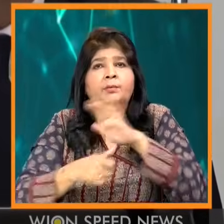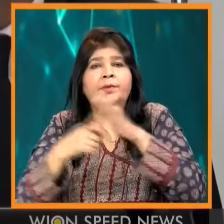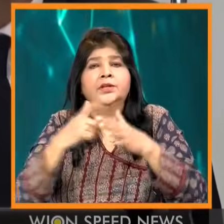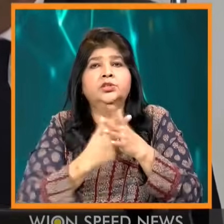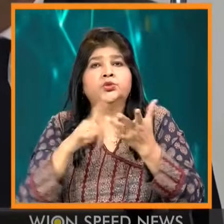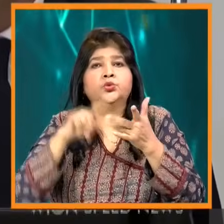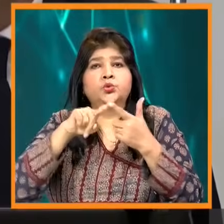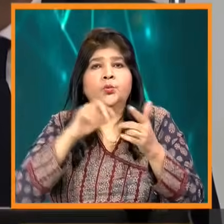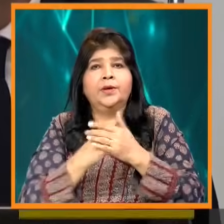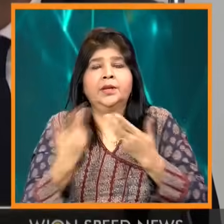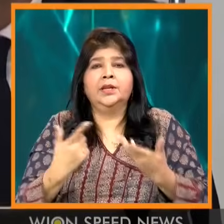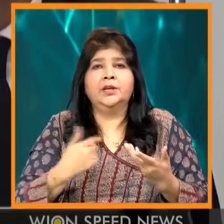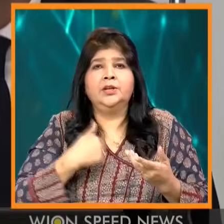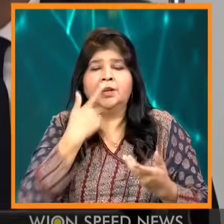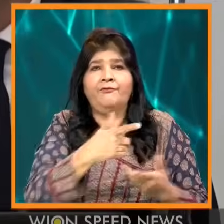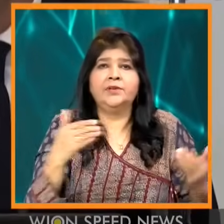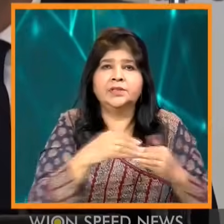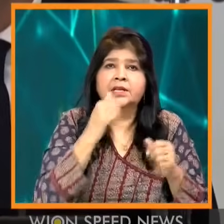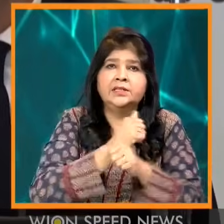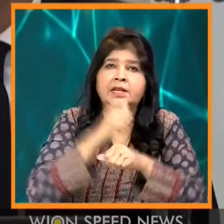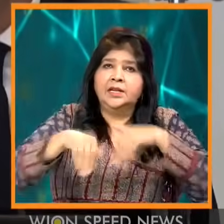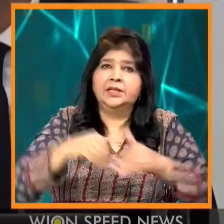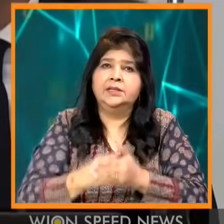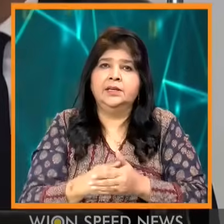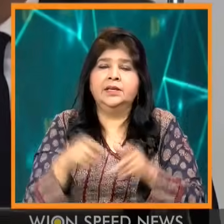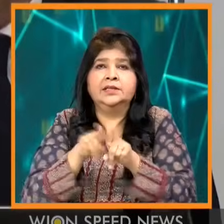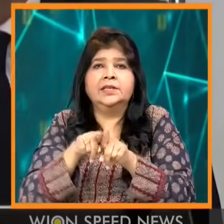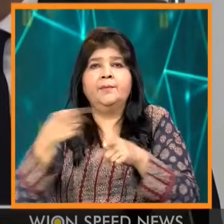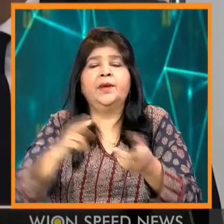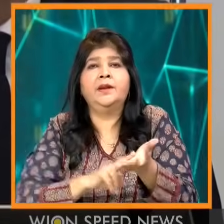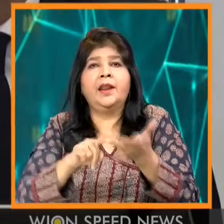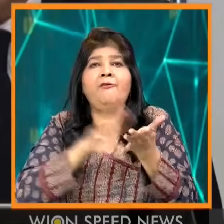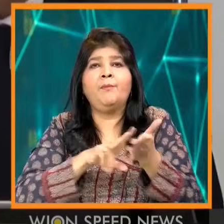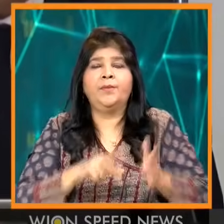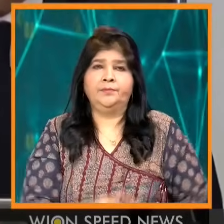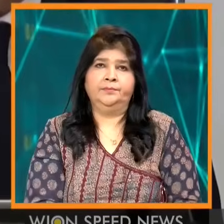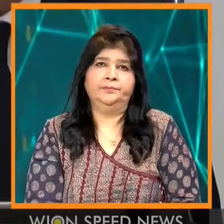Joe Biden, who he's likely to face in a general election rematch in November.